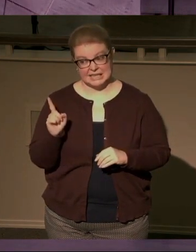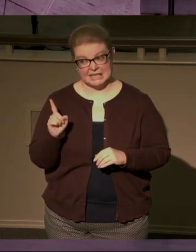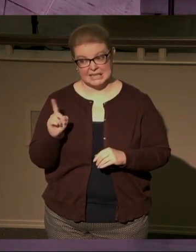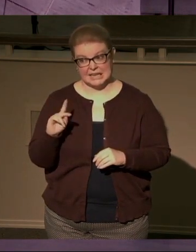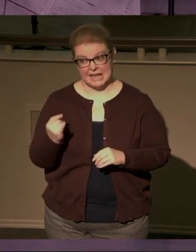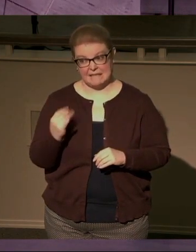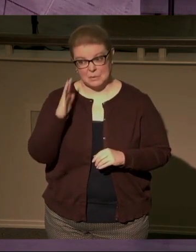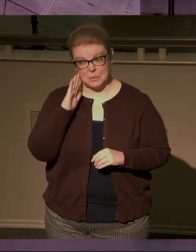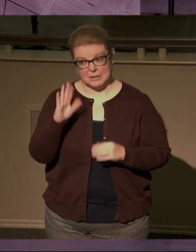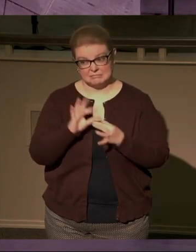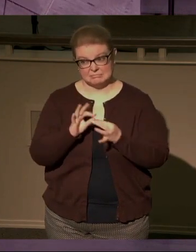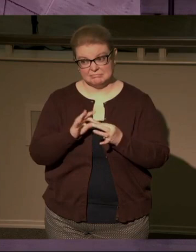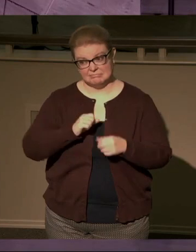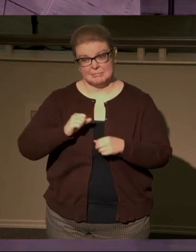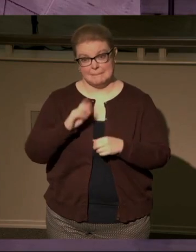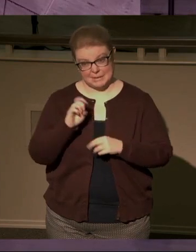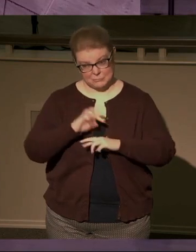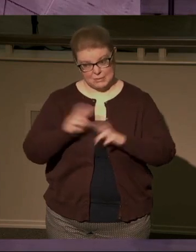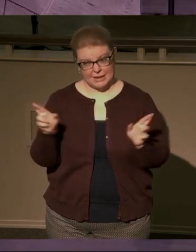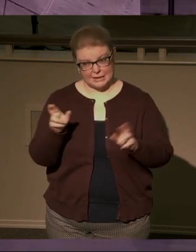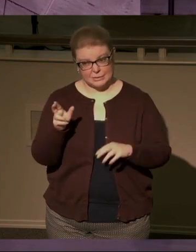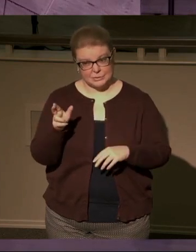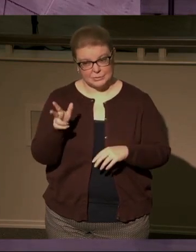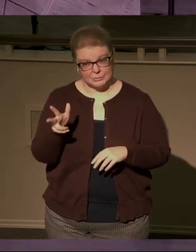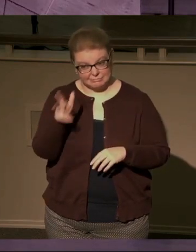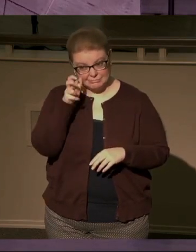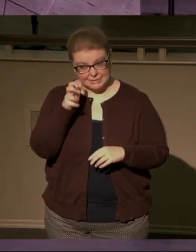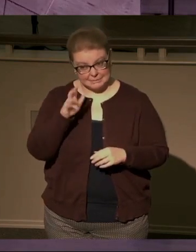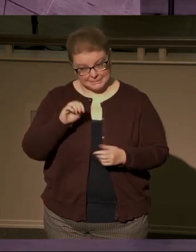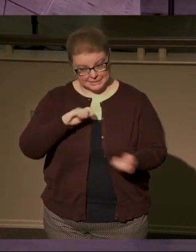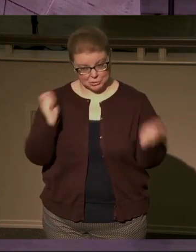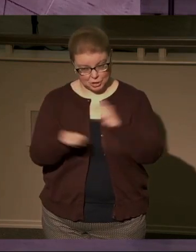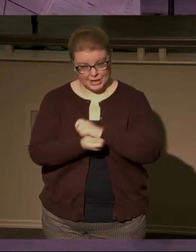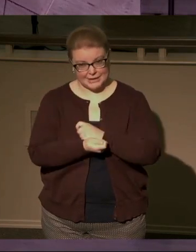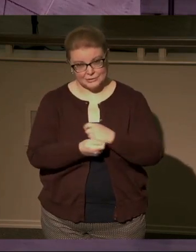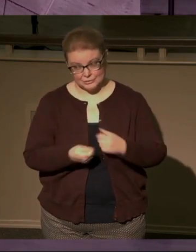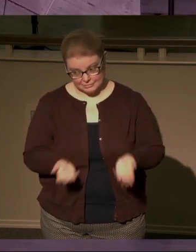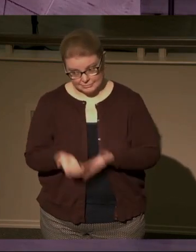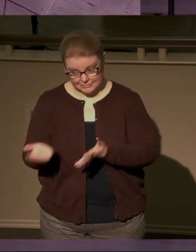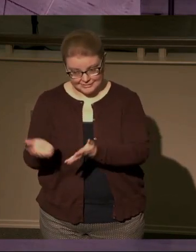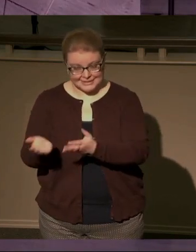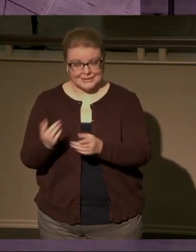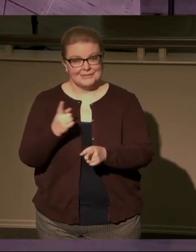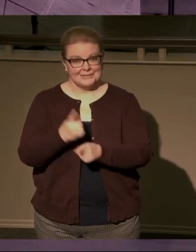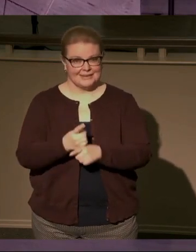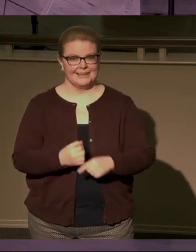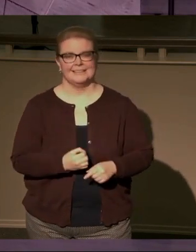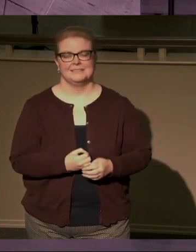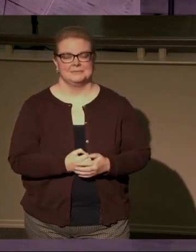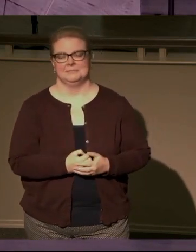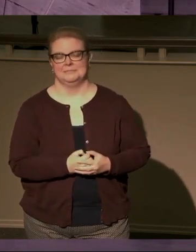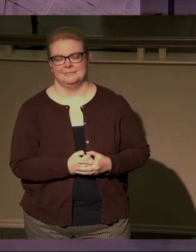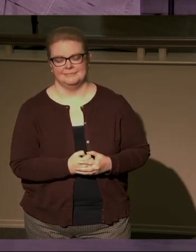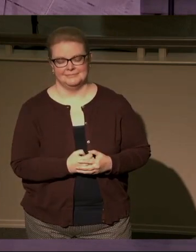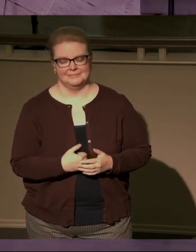KO. Get your chin up so you can receive it and be transformed, right? That's what you're saying already.